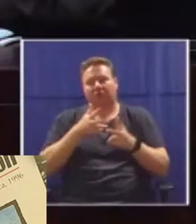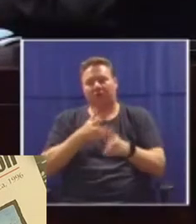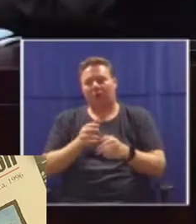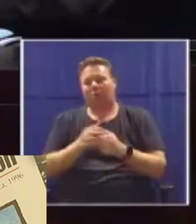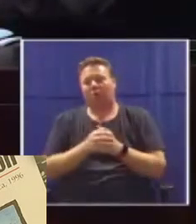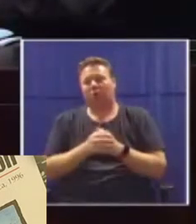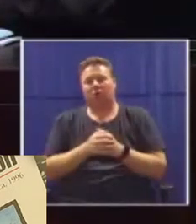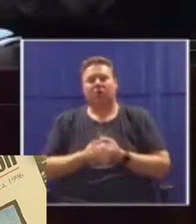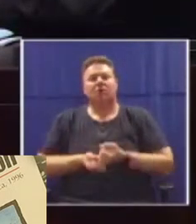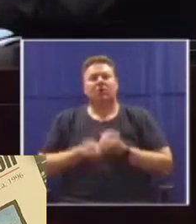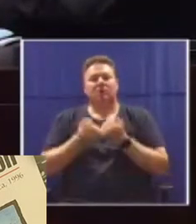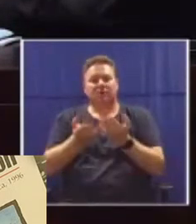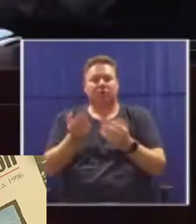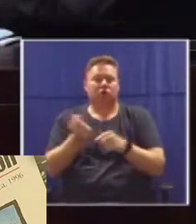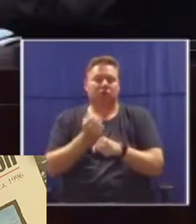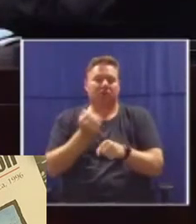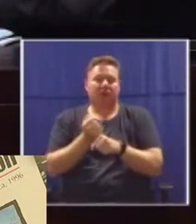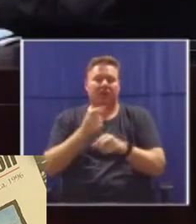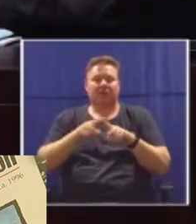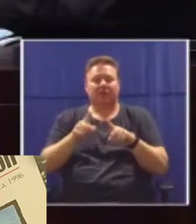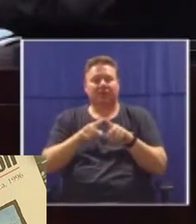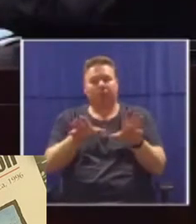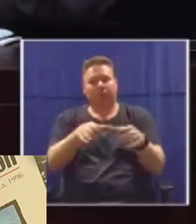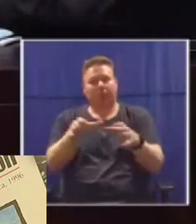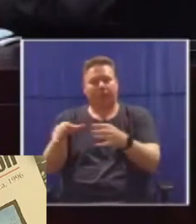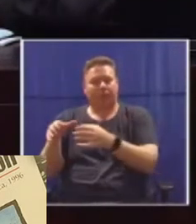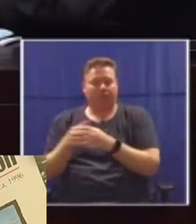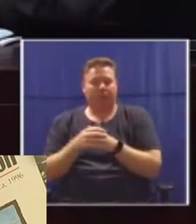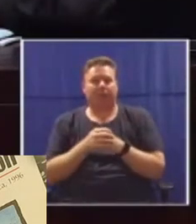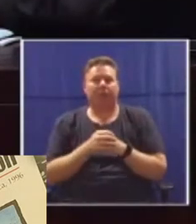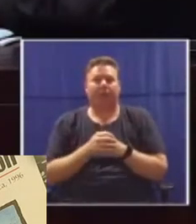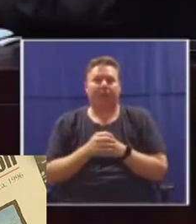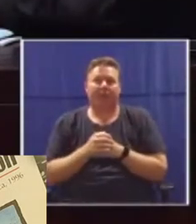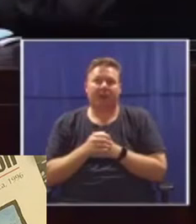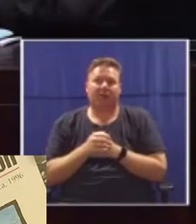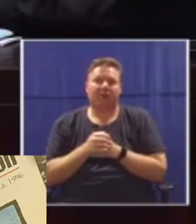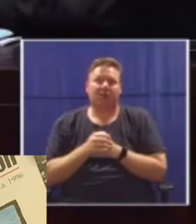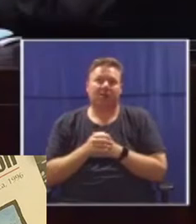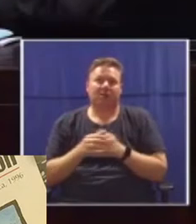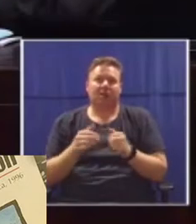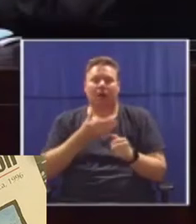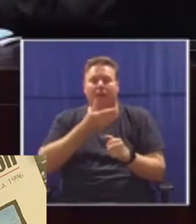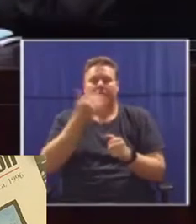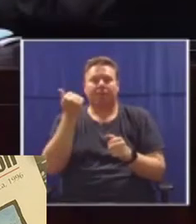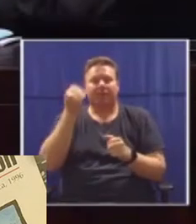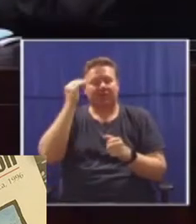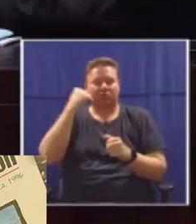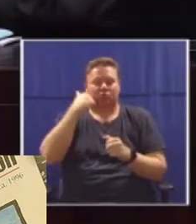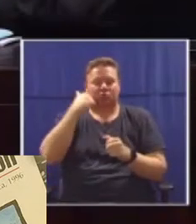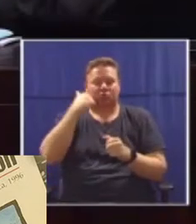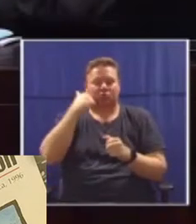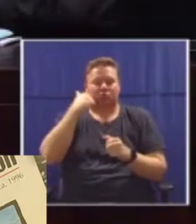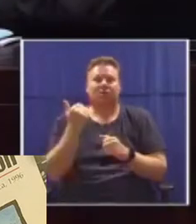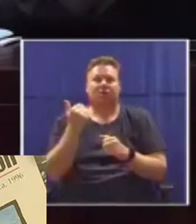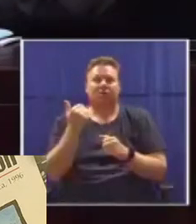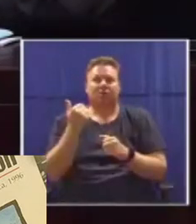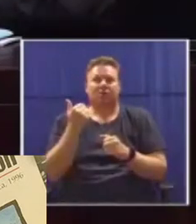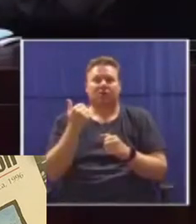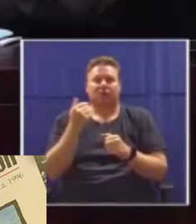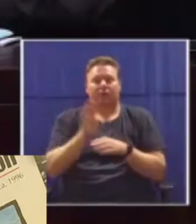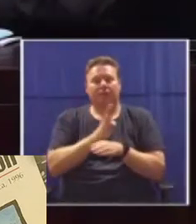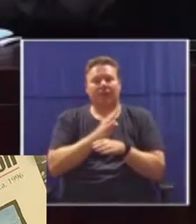extensive submissions that were made by different stakeholders, and that it is in the best interest, particularly, that this bill